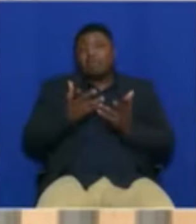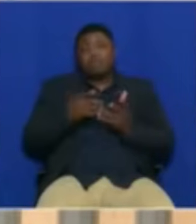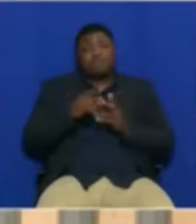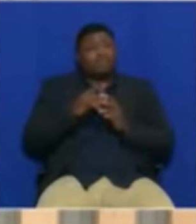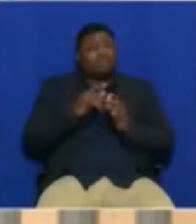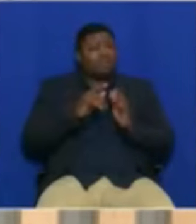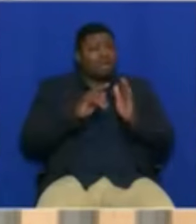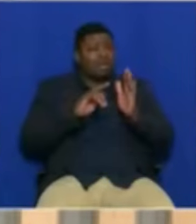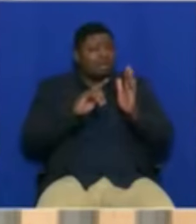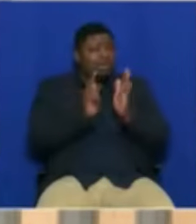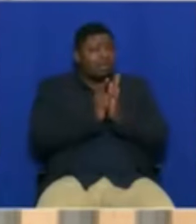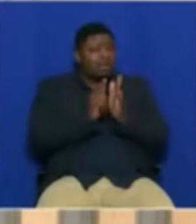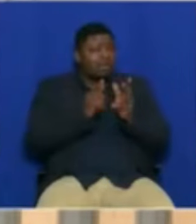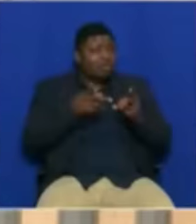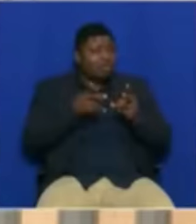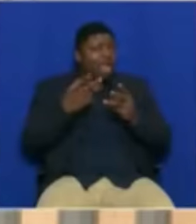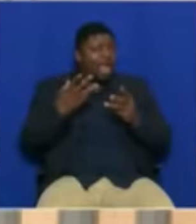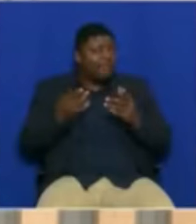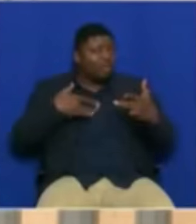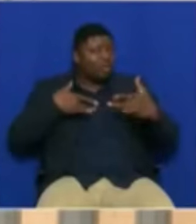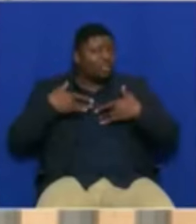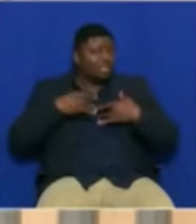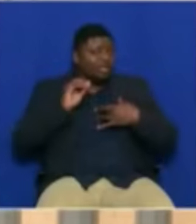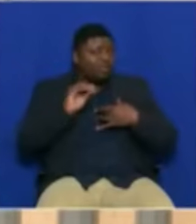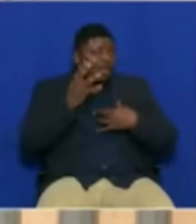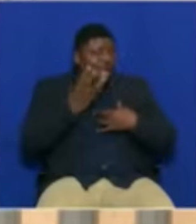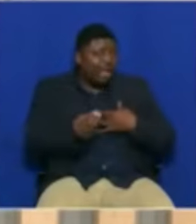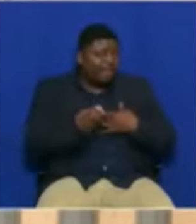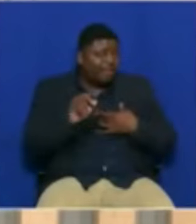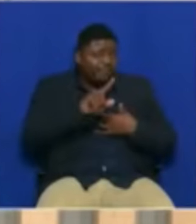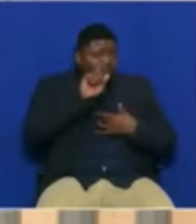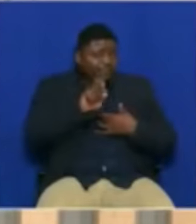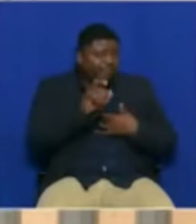Would you have an issue? 1 second.